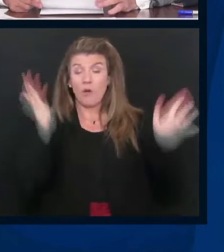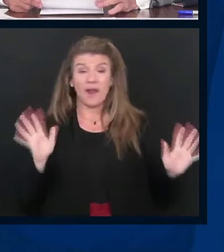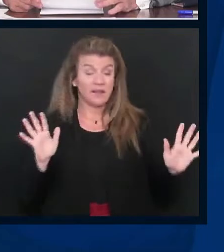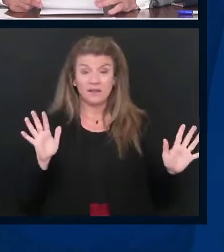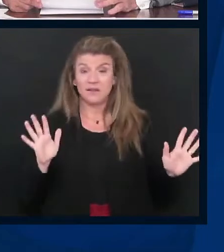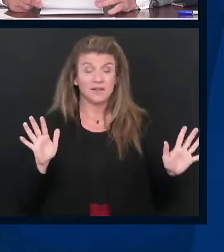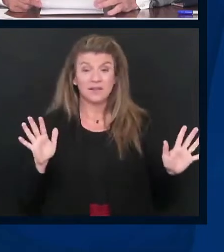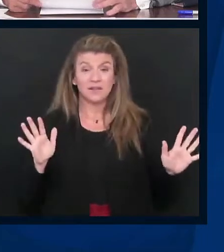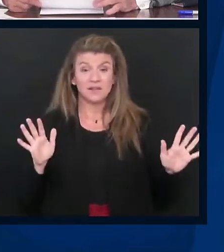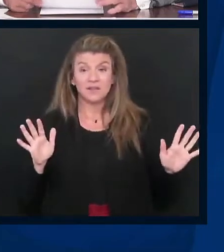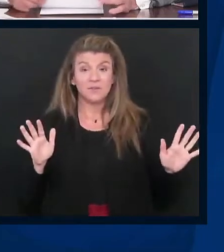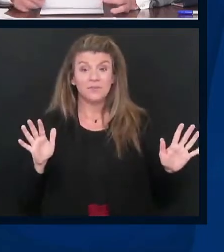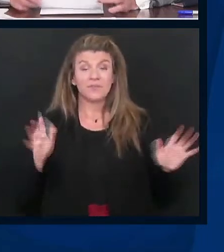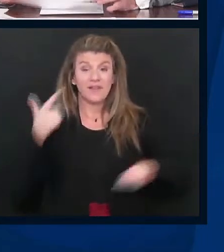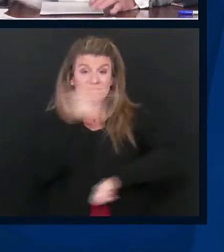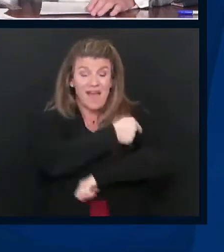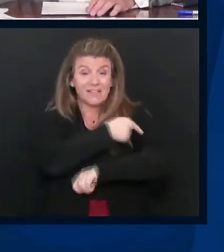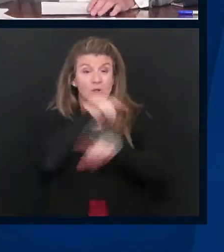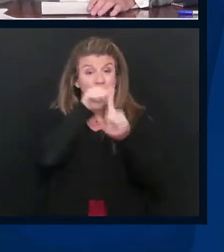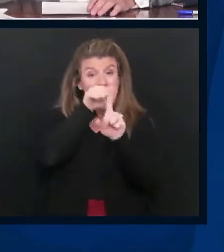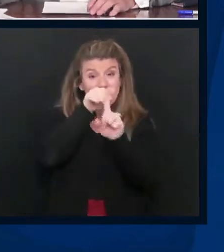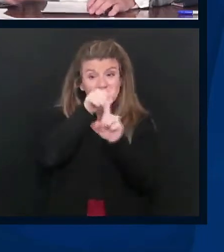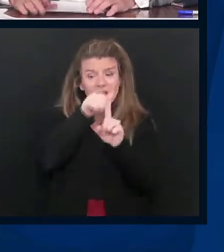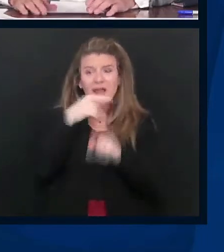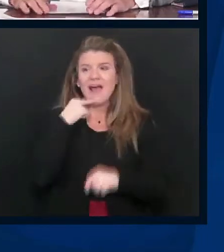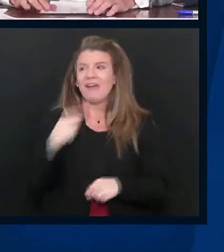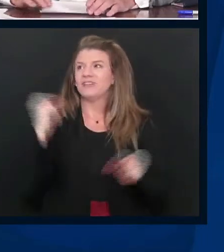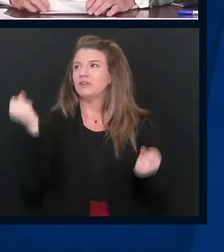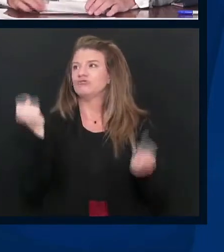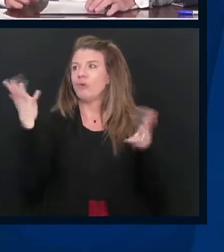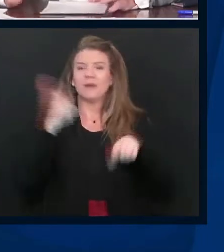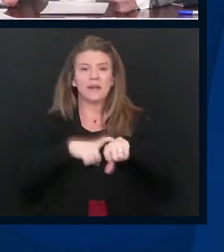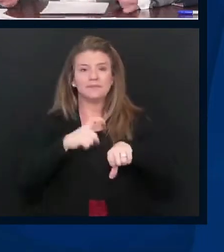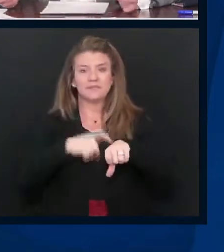everything. Vaccine reminders, I've said it 1,000,000 times.